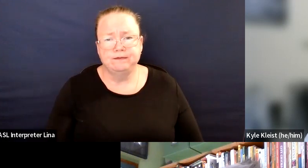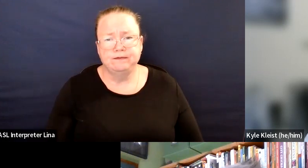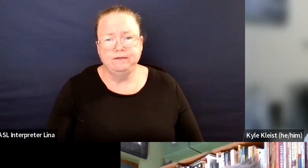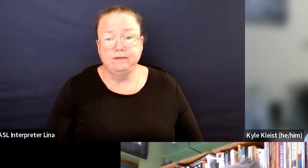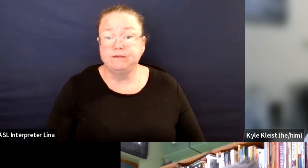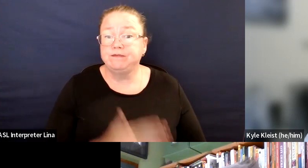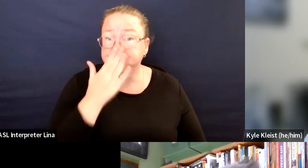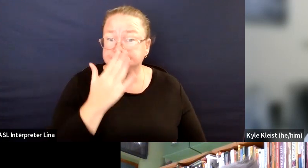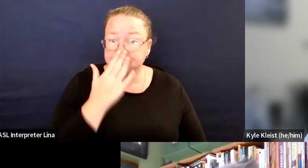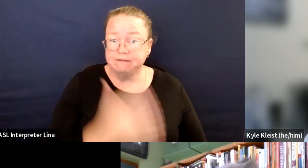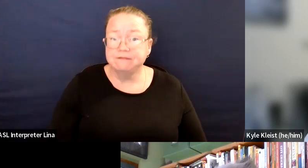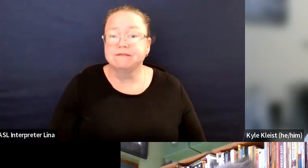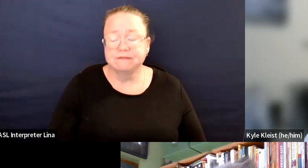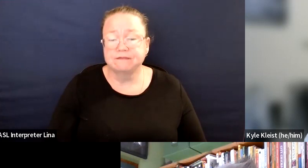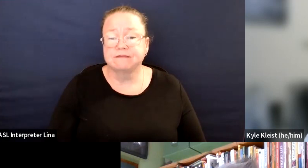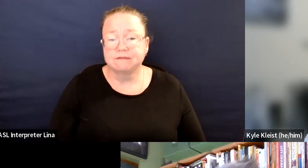Thank you.